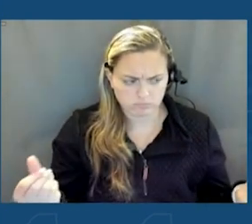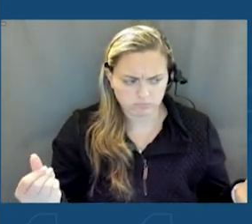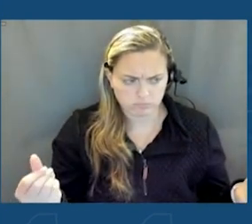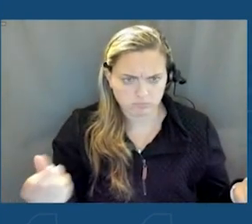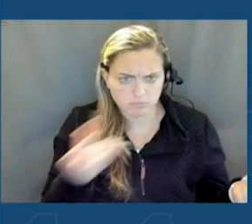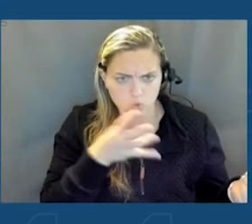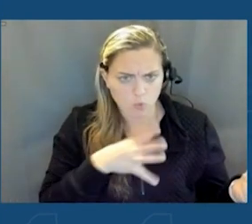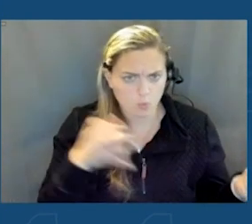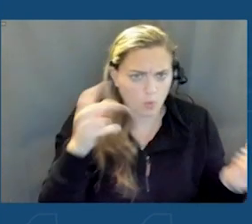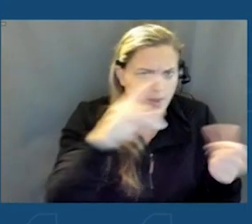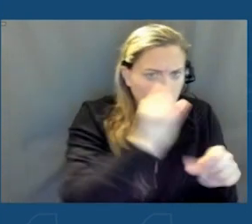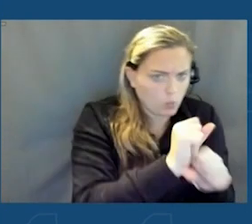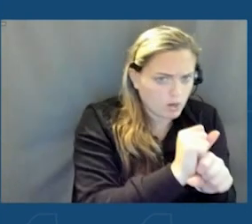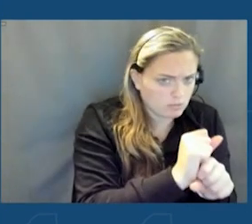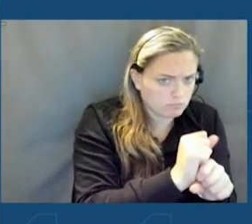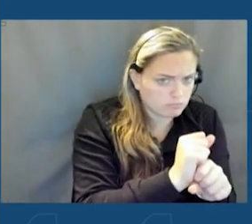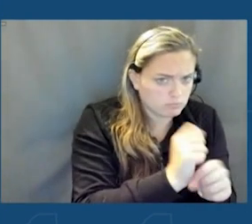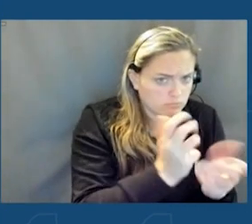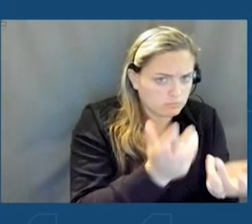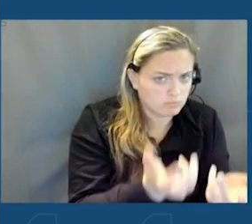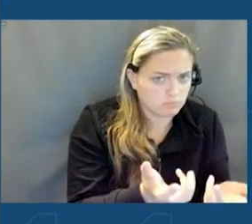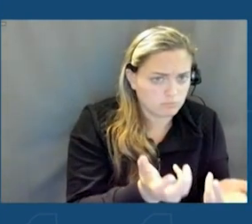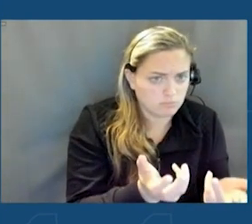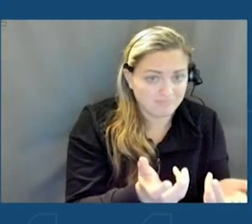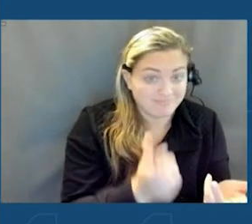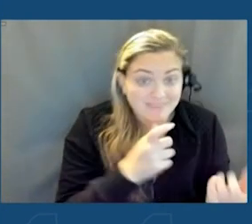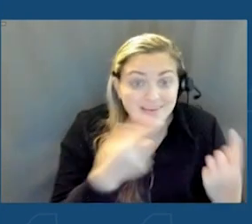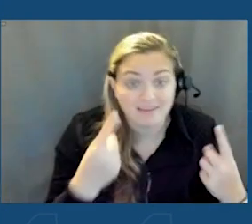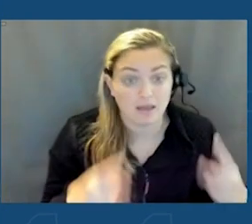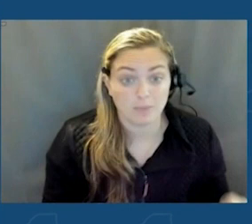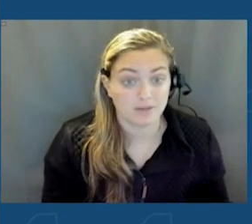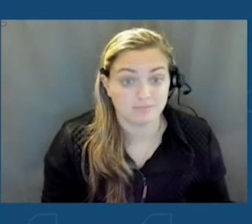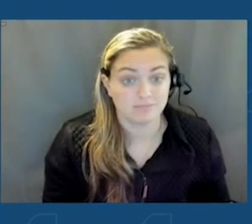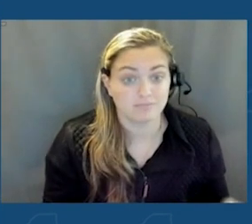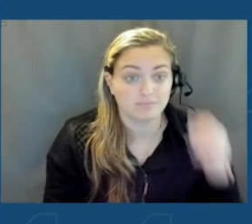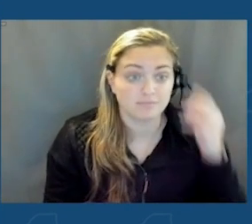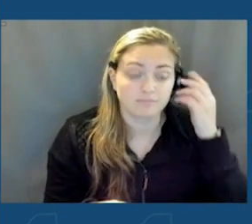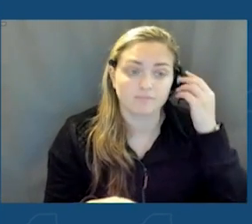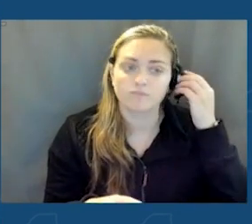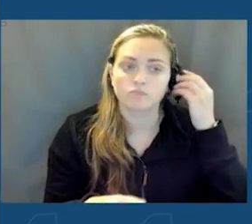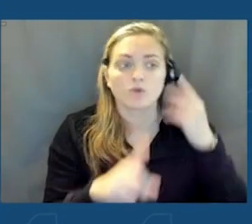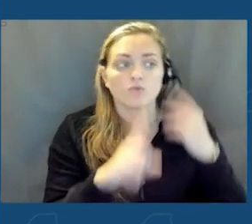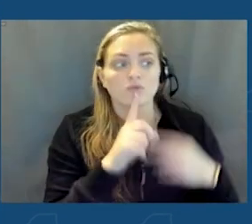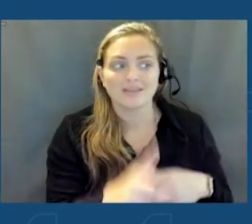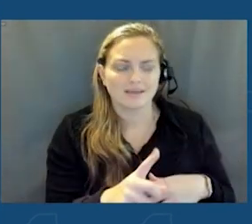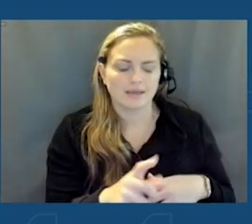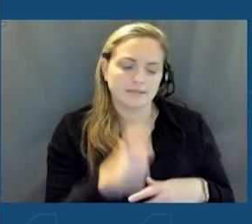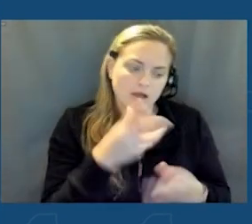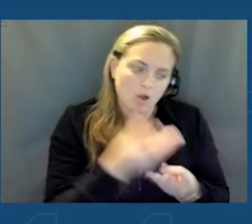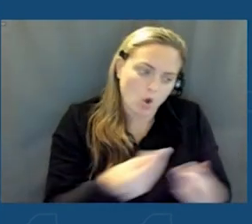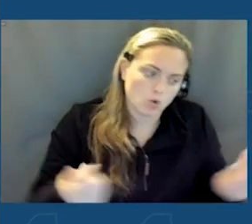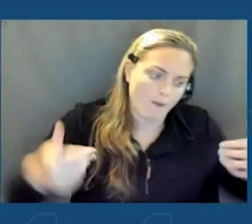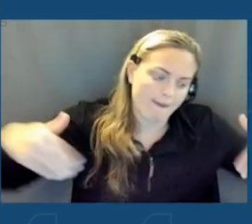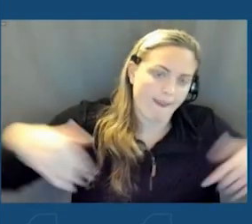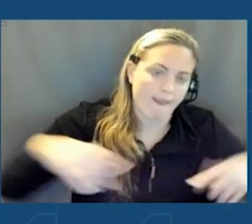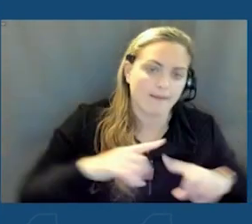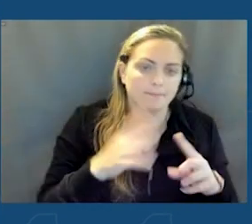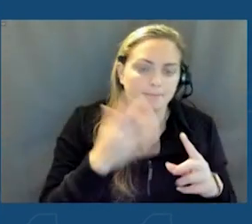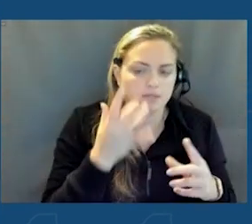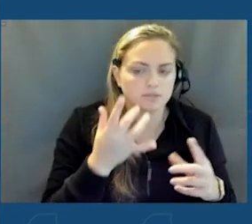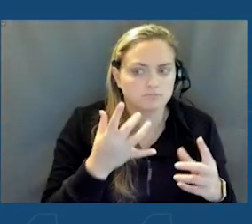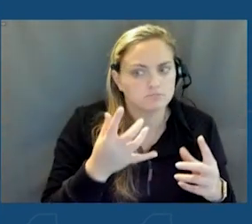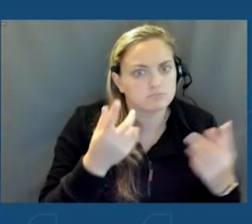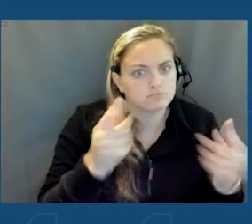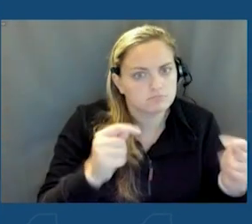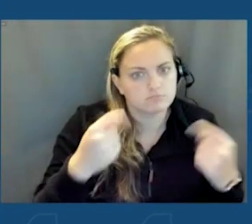be back to work. That didn't happen. First of all, it really hasn't quite gone away, despite our best efforts.